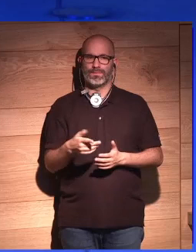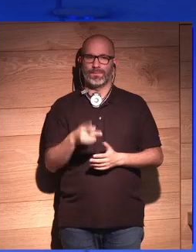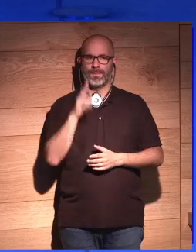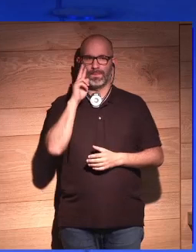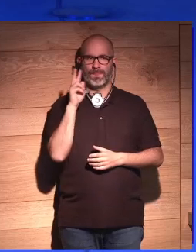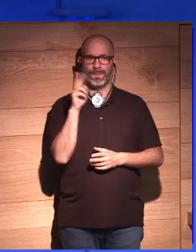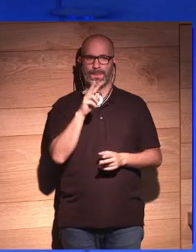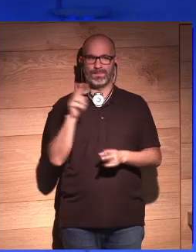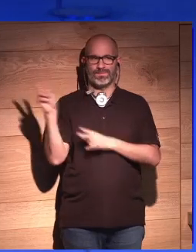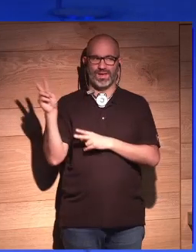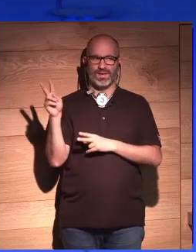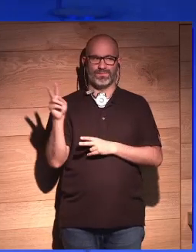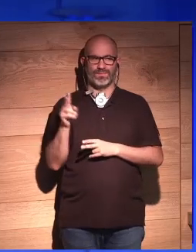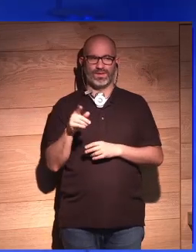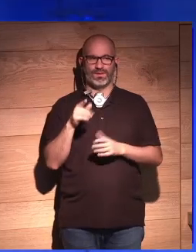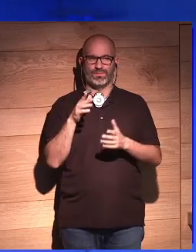Black, interestingly. So